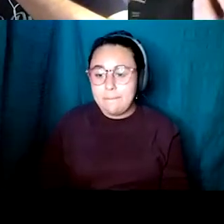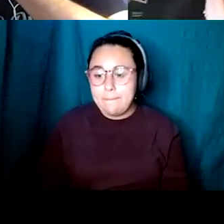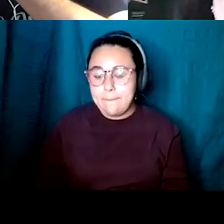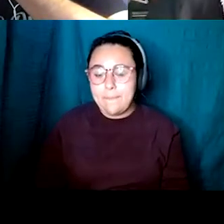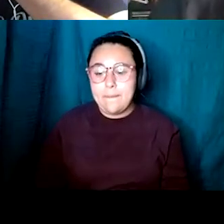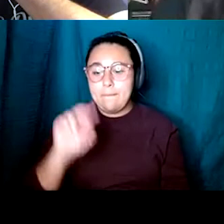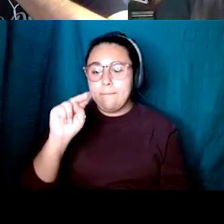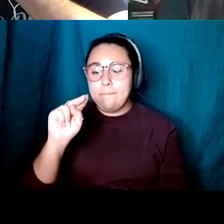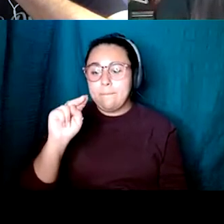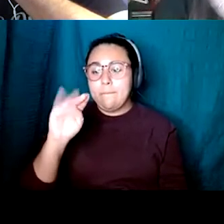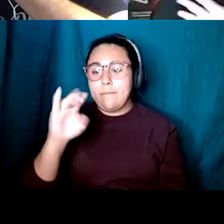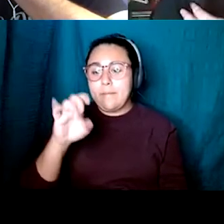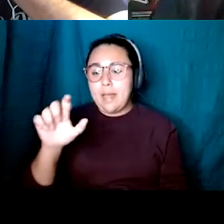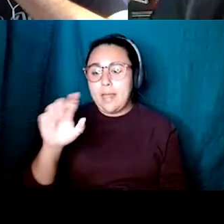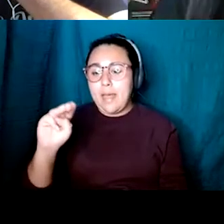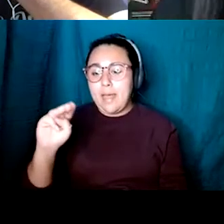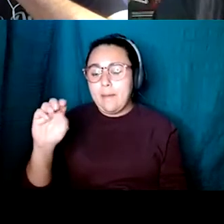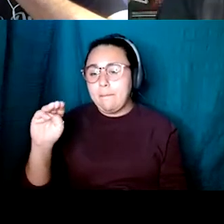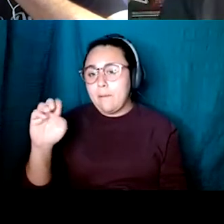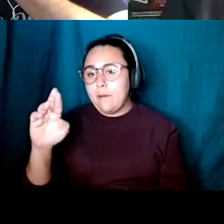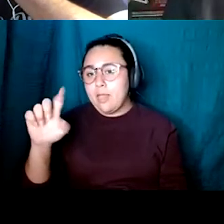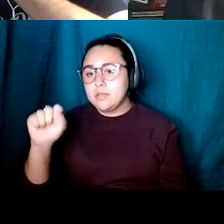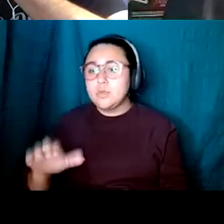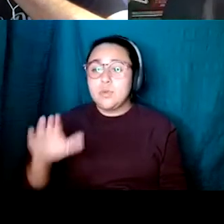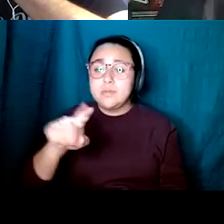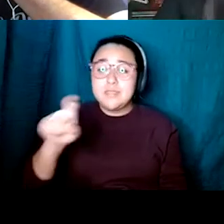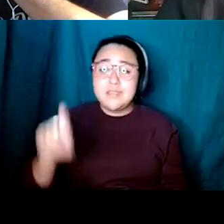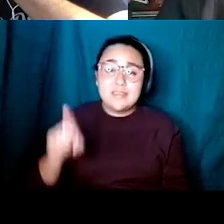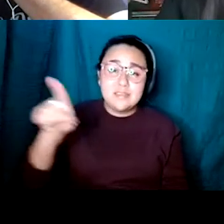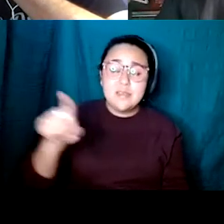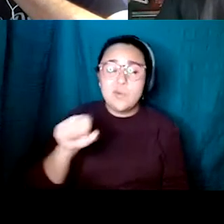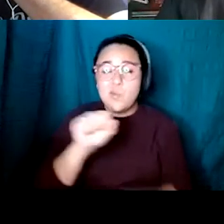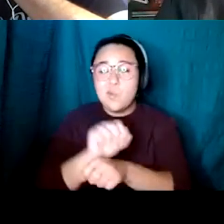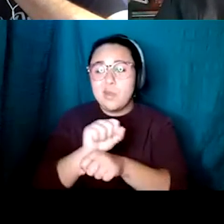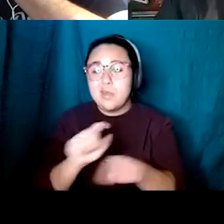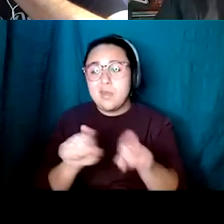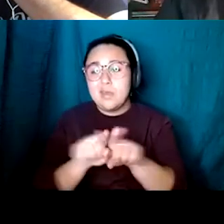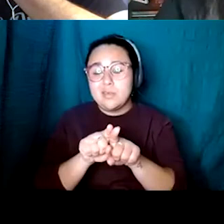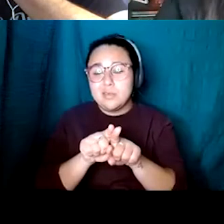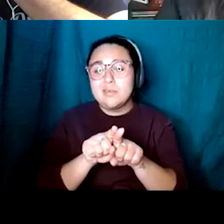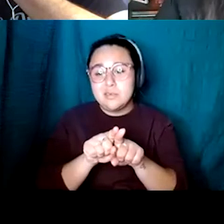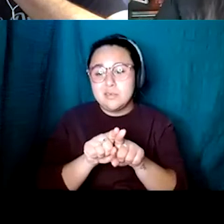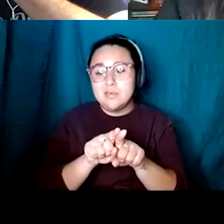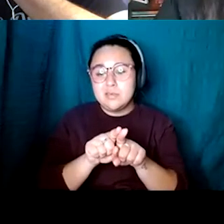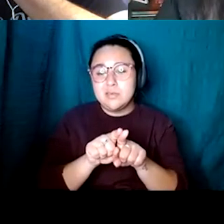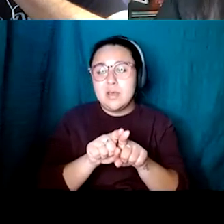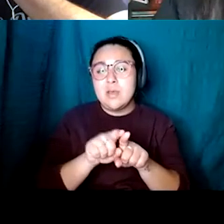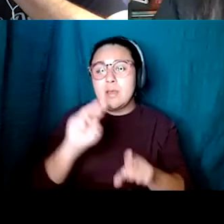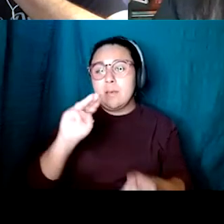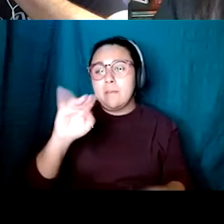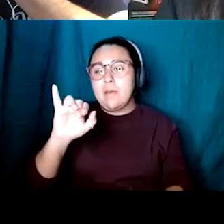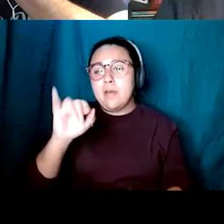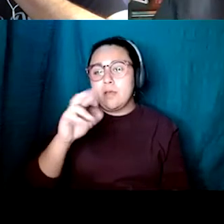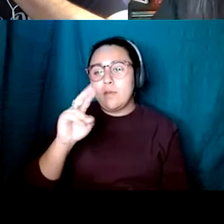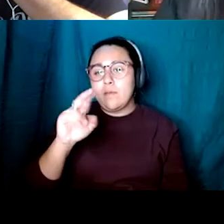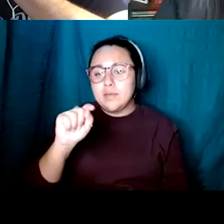Miguel M. Morales grew up in Texas, working as a migrant seasonal farm worker. He is a